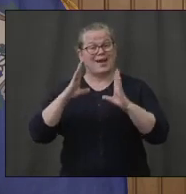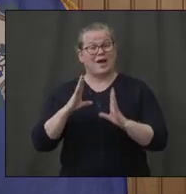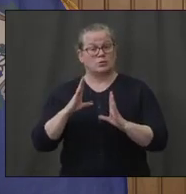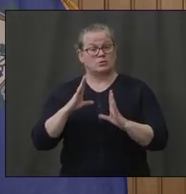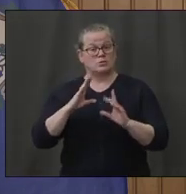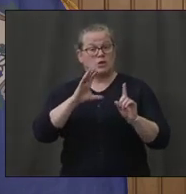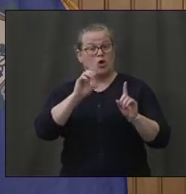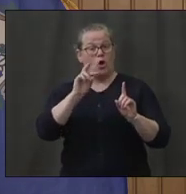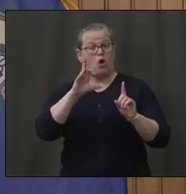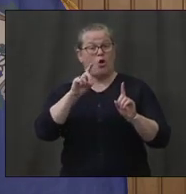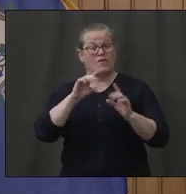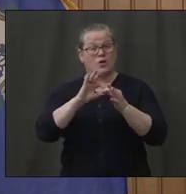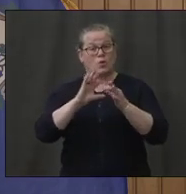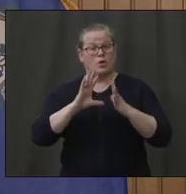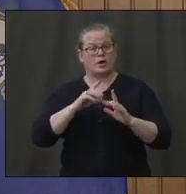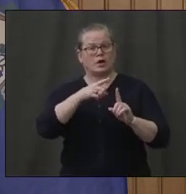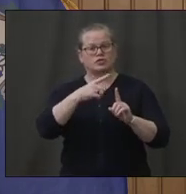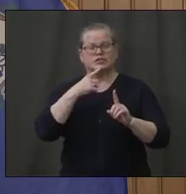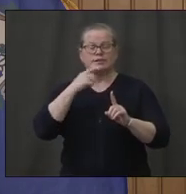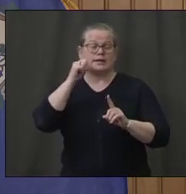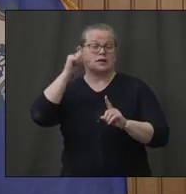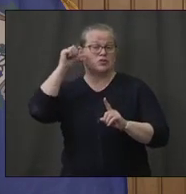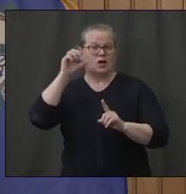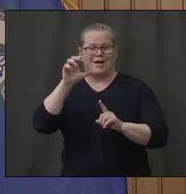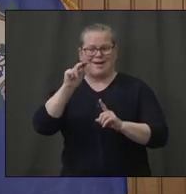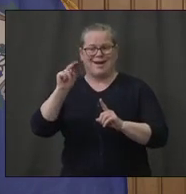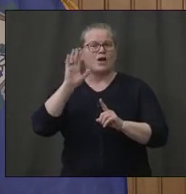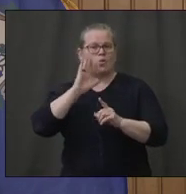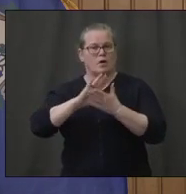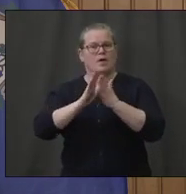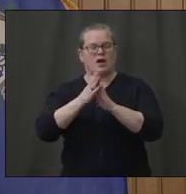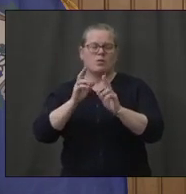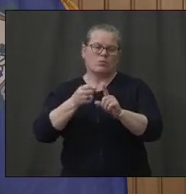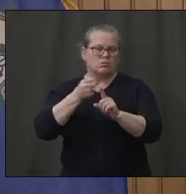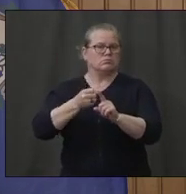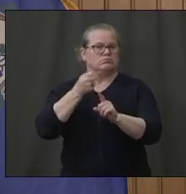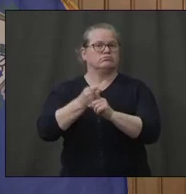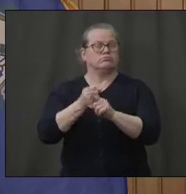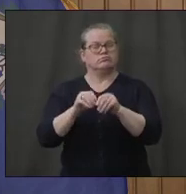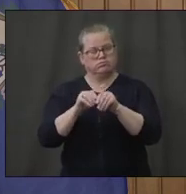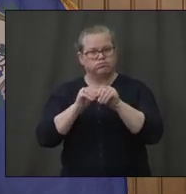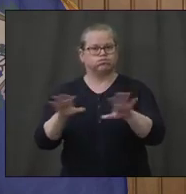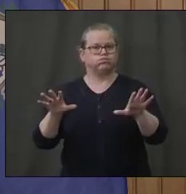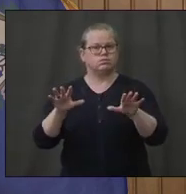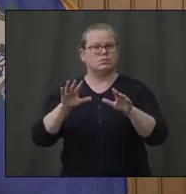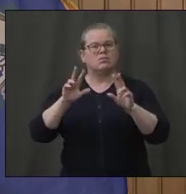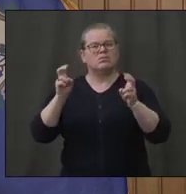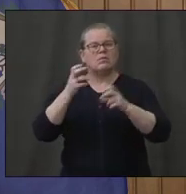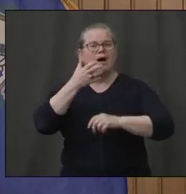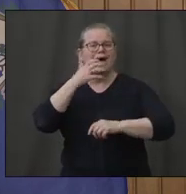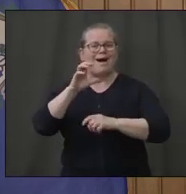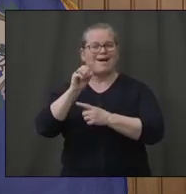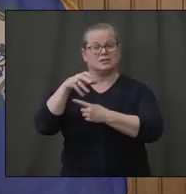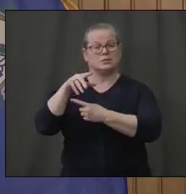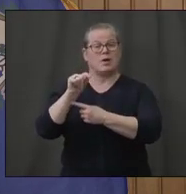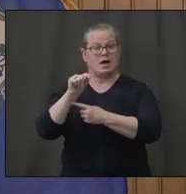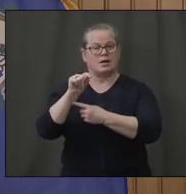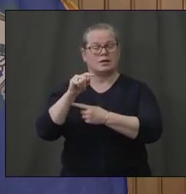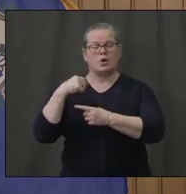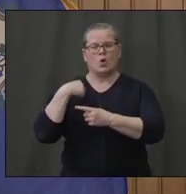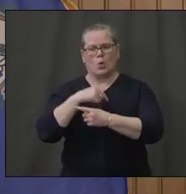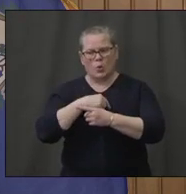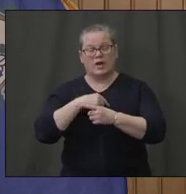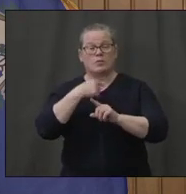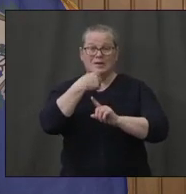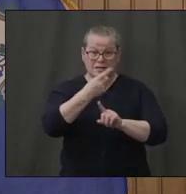be one of the next hot spots. And we've been trying to explain to Washington for some time that Connecticut, southern